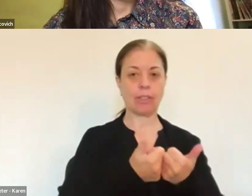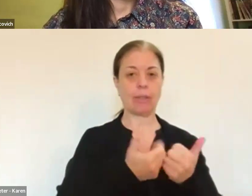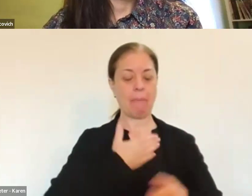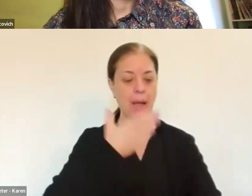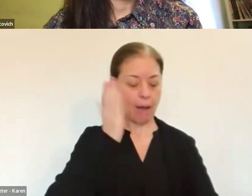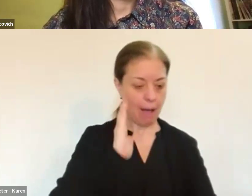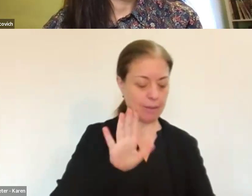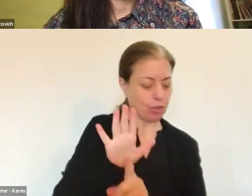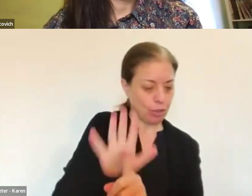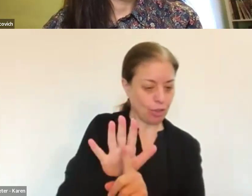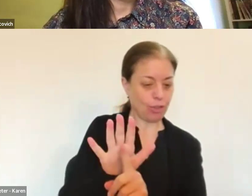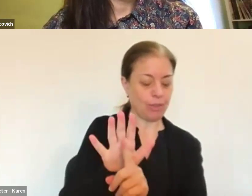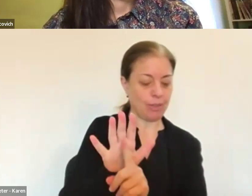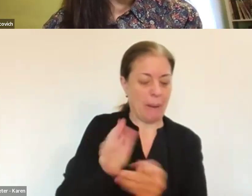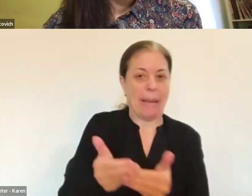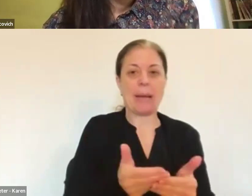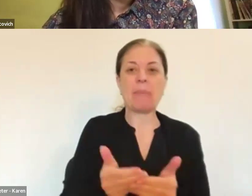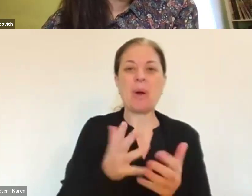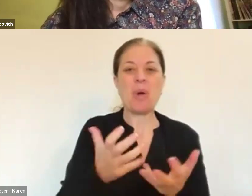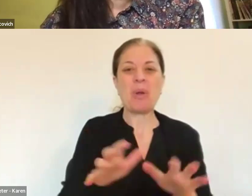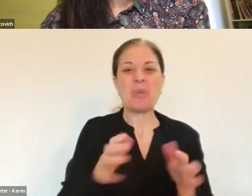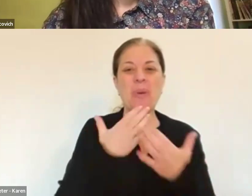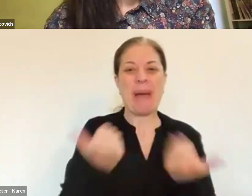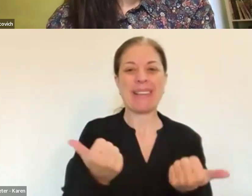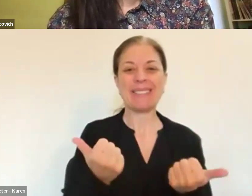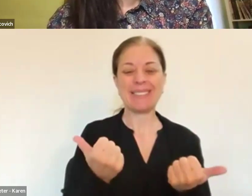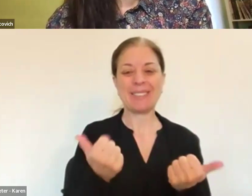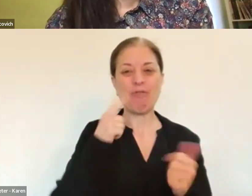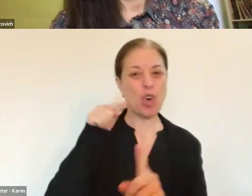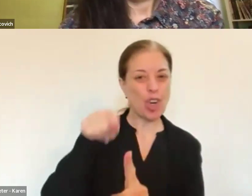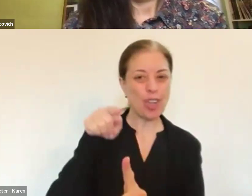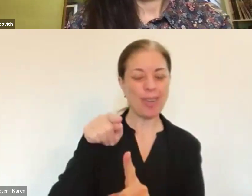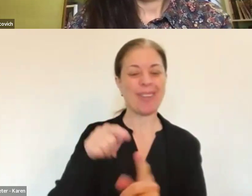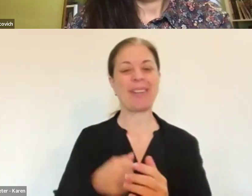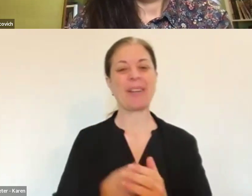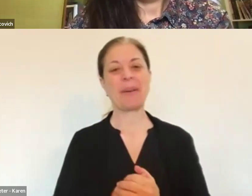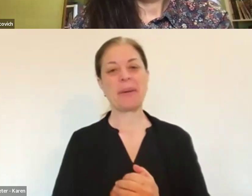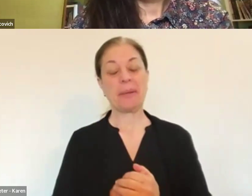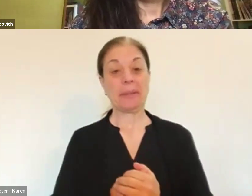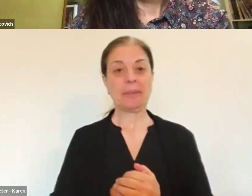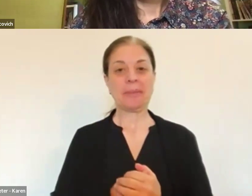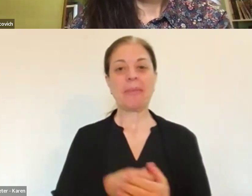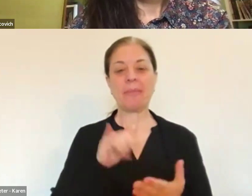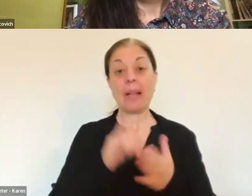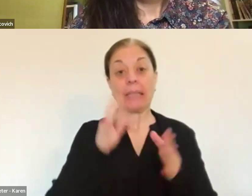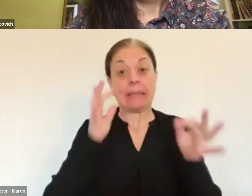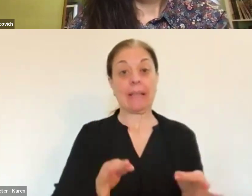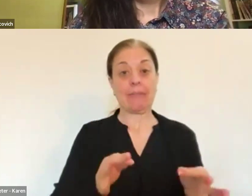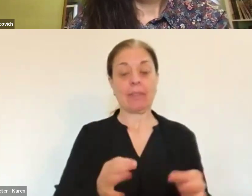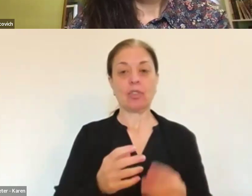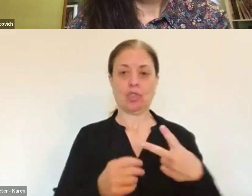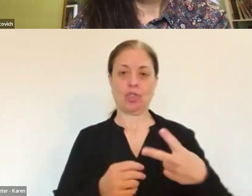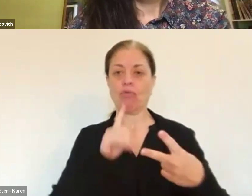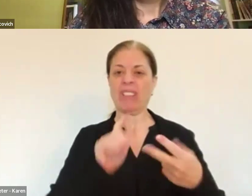is someone's baby. I want to do the best like for her. So yeah, that was definitely two really